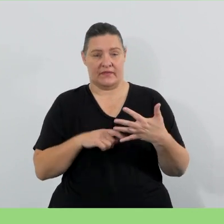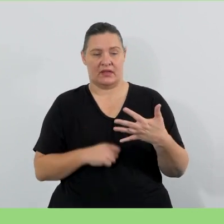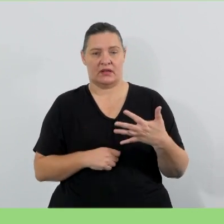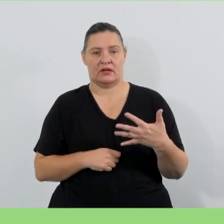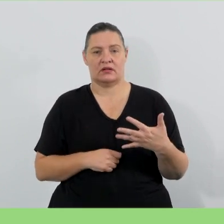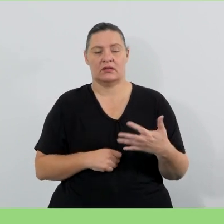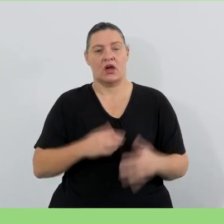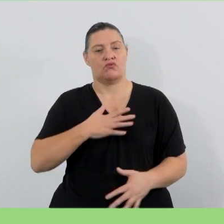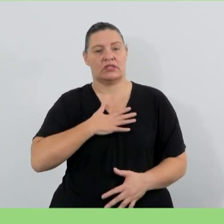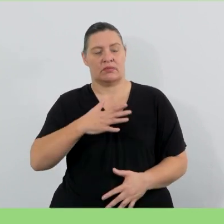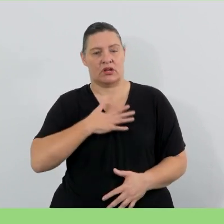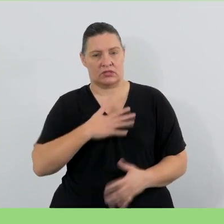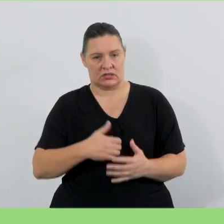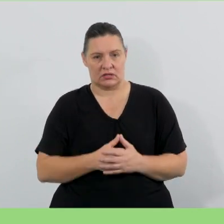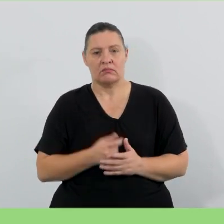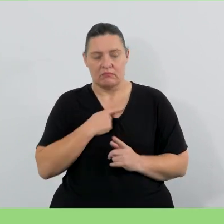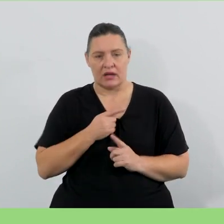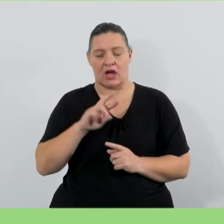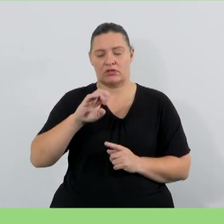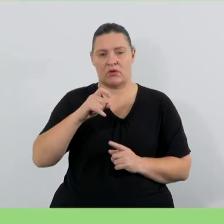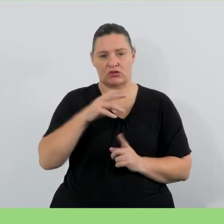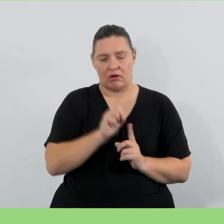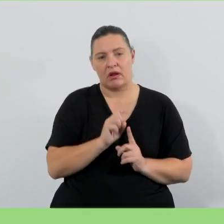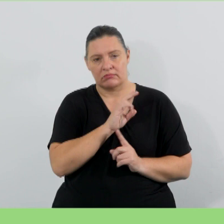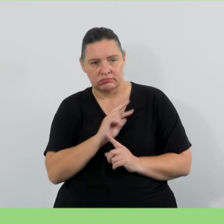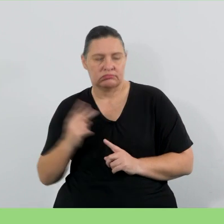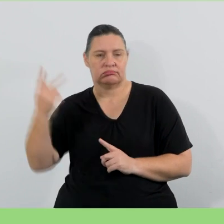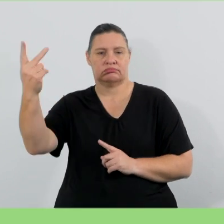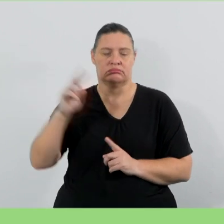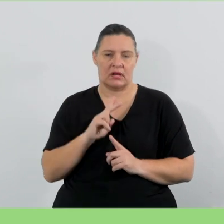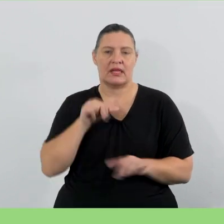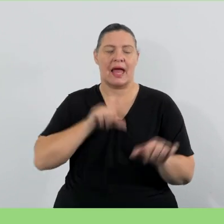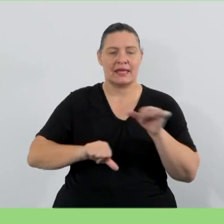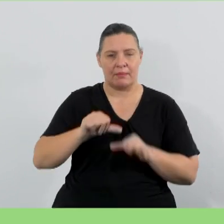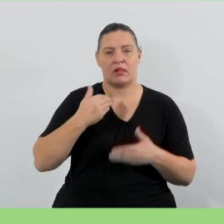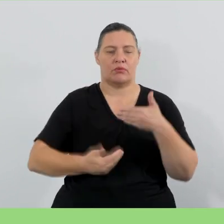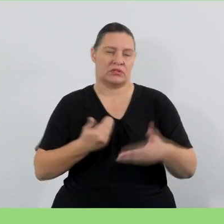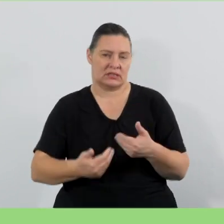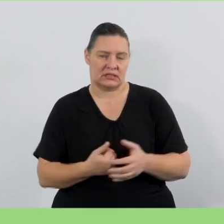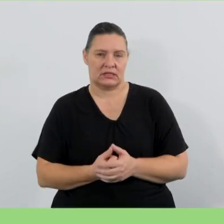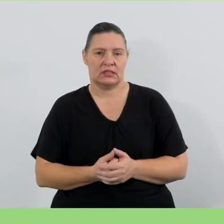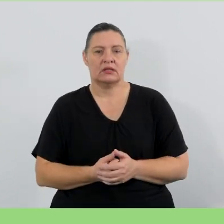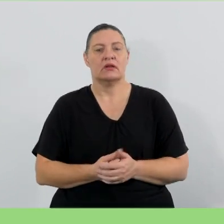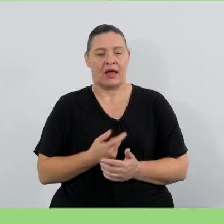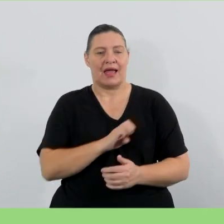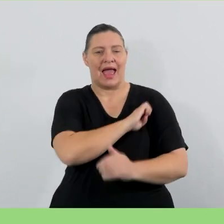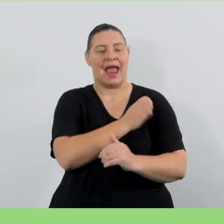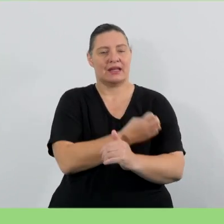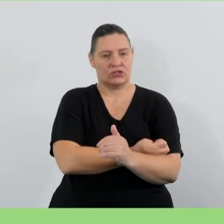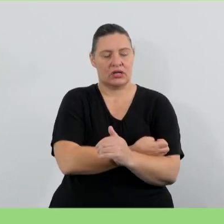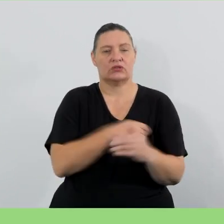is respiration, which is what we are going to tackle today. This is a chemical process in which chemical